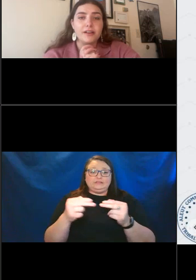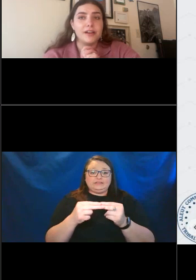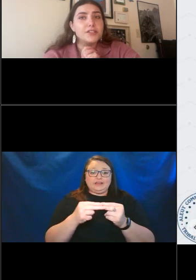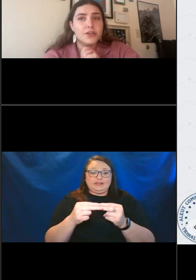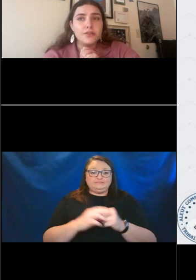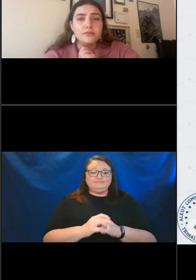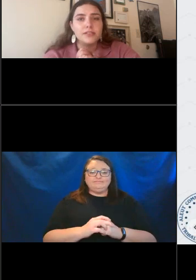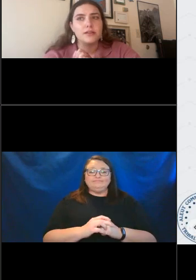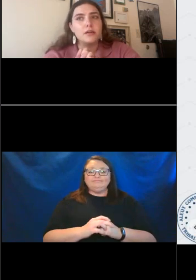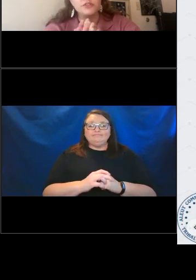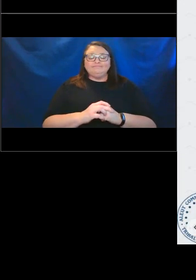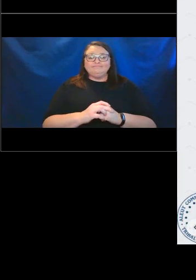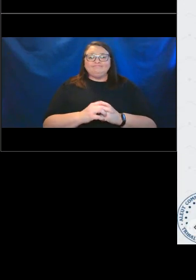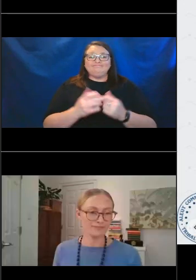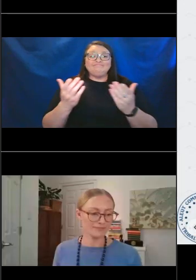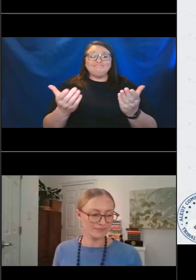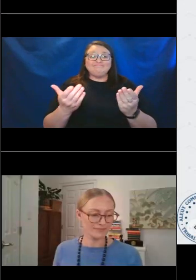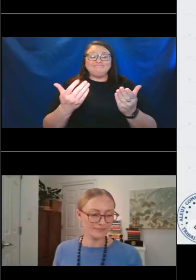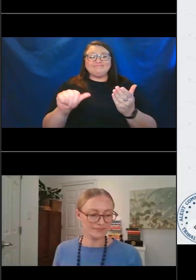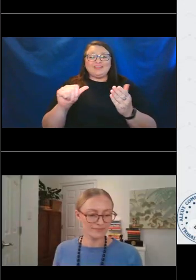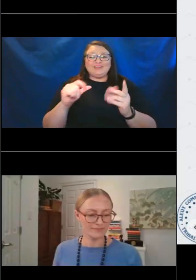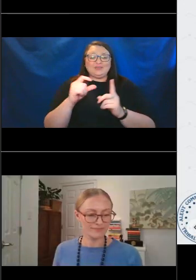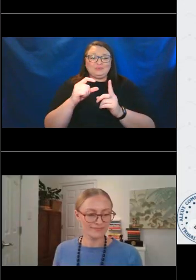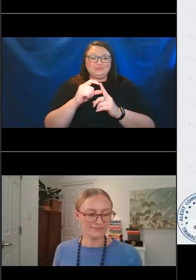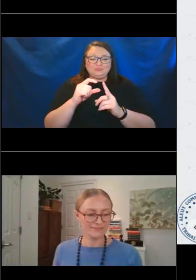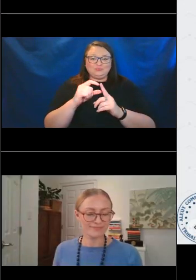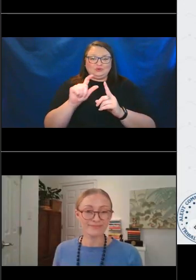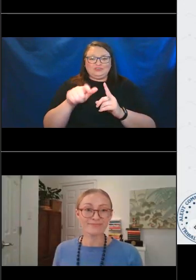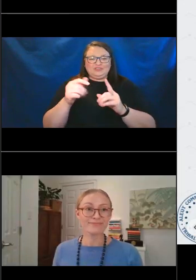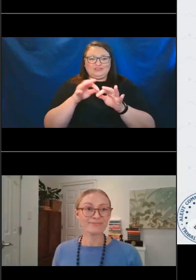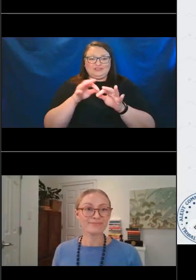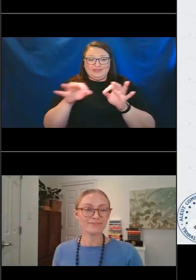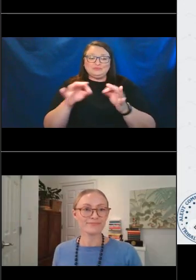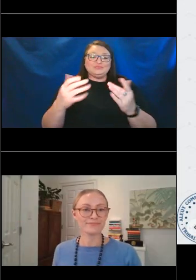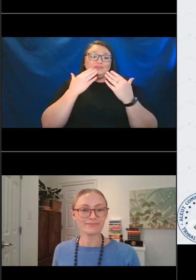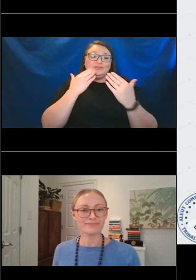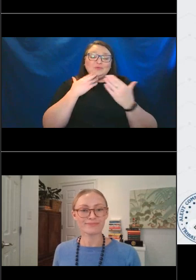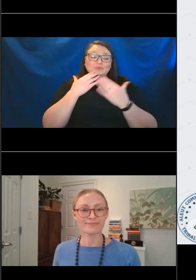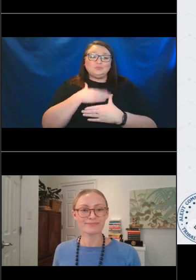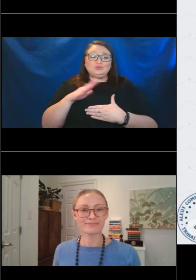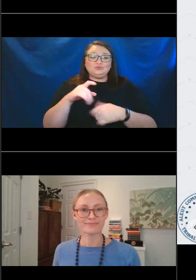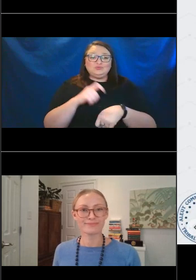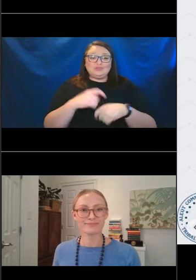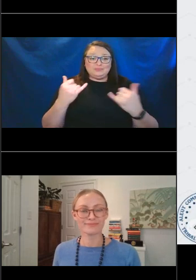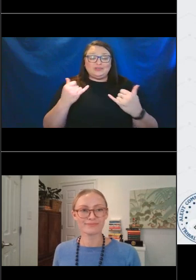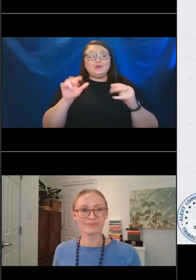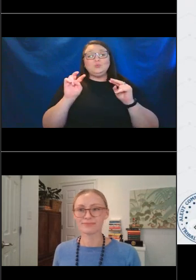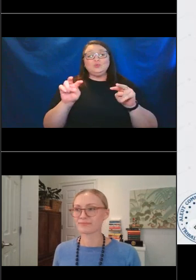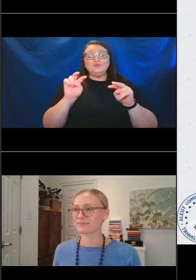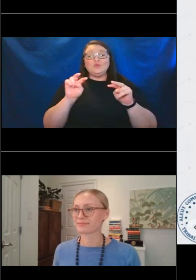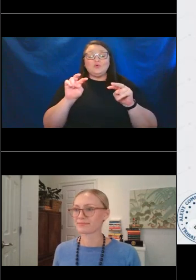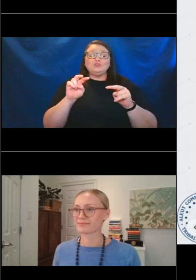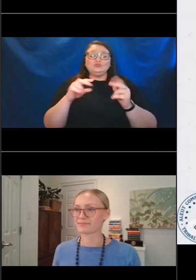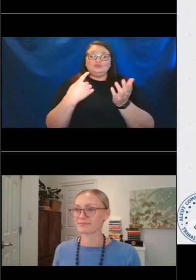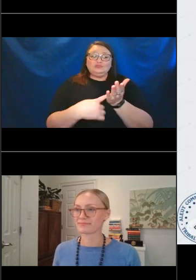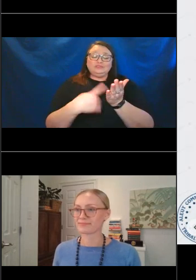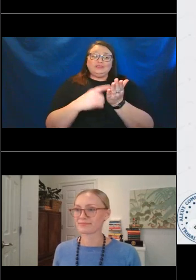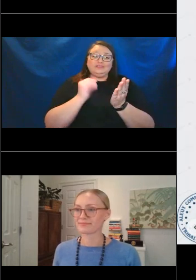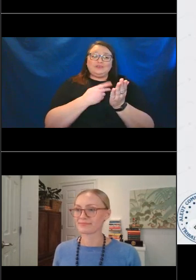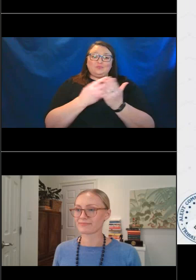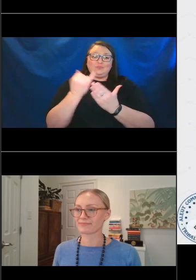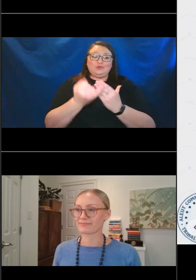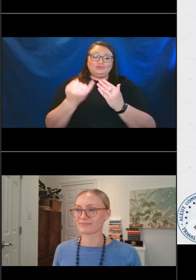Teaching Kagasakun, that's a Nungam Tanu for we thank you all. We appreciate your time today, and we look forward to taking a deeper dive into our project tomorrow. If you have any